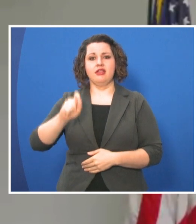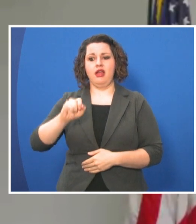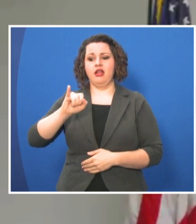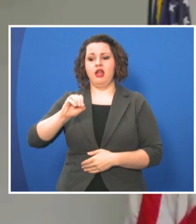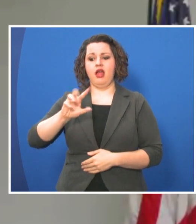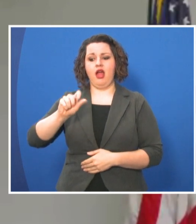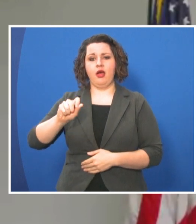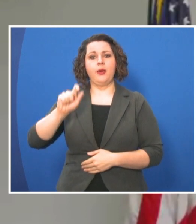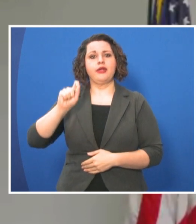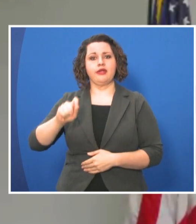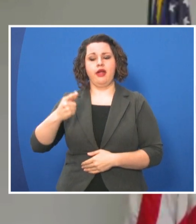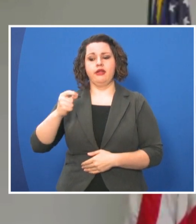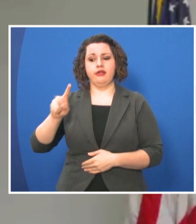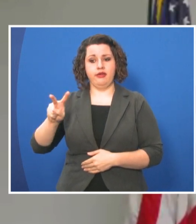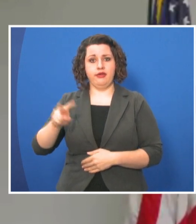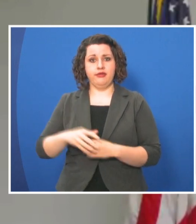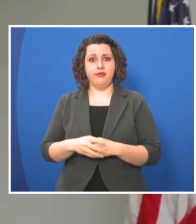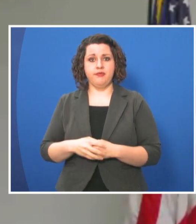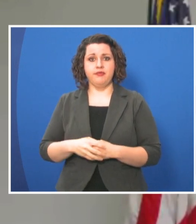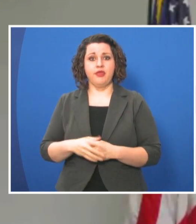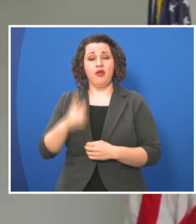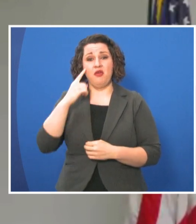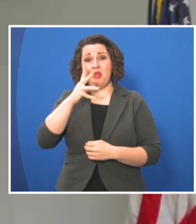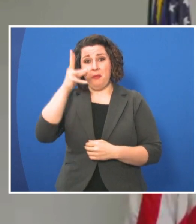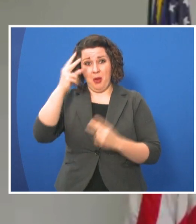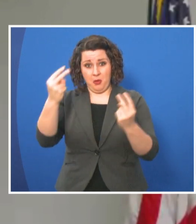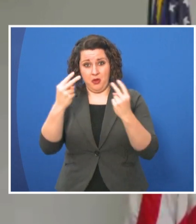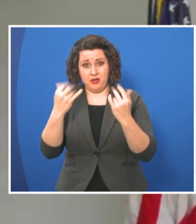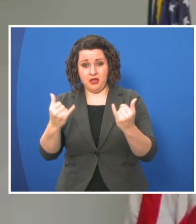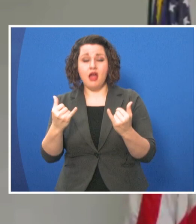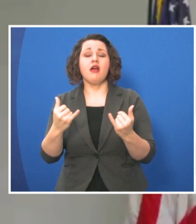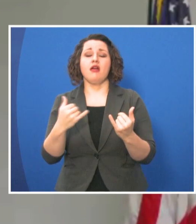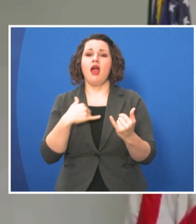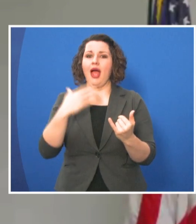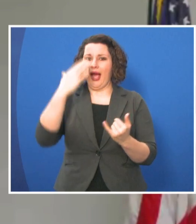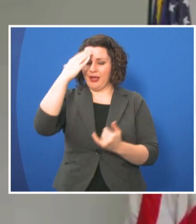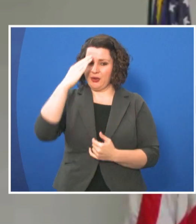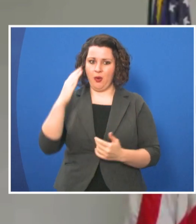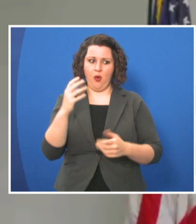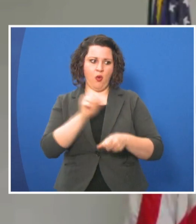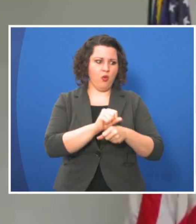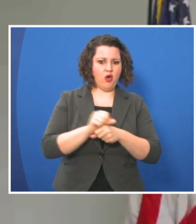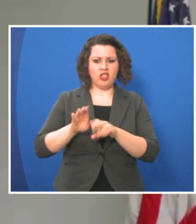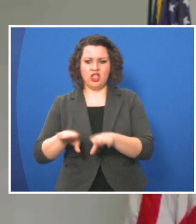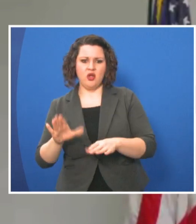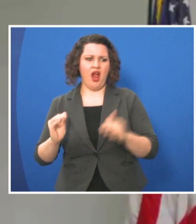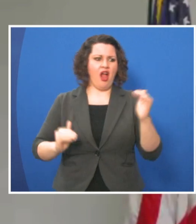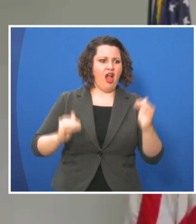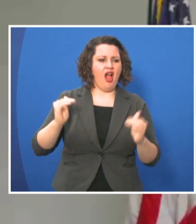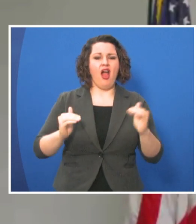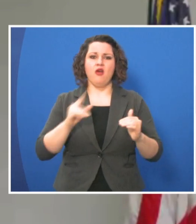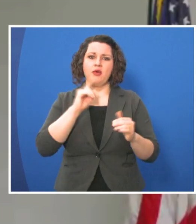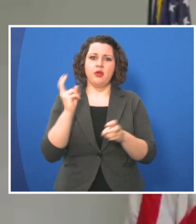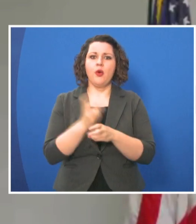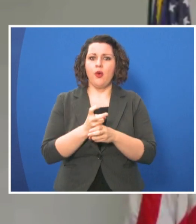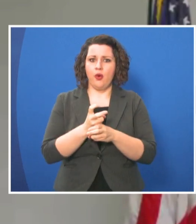dhs.iowa.gov. To the parents tuning in, I know the things we have to balance are tough in the best of times. At DHS, we're trying to strike